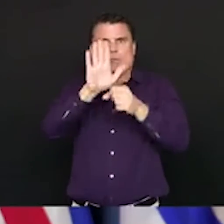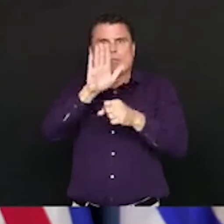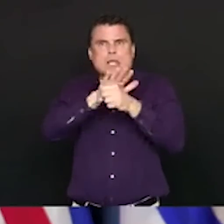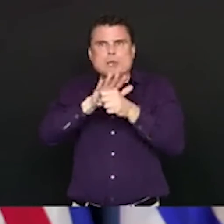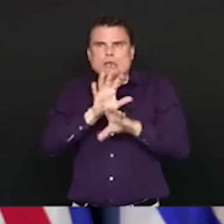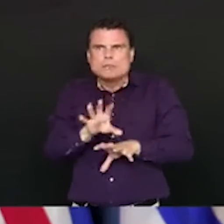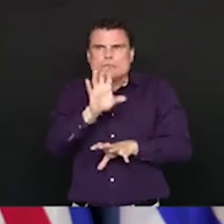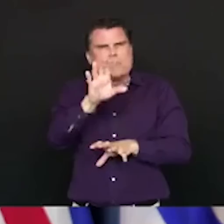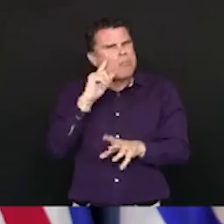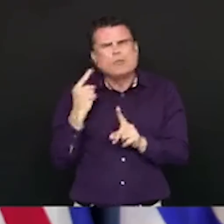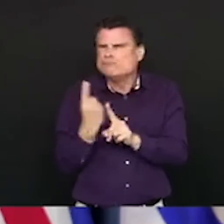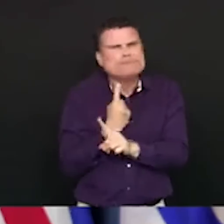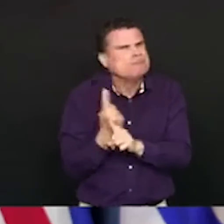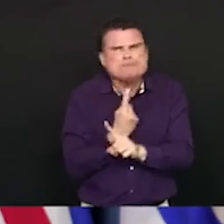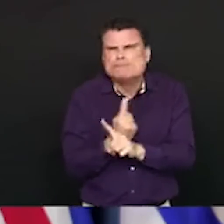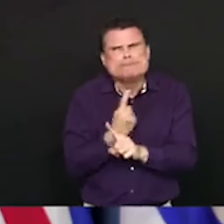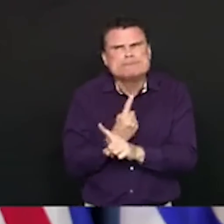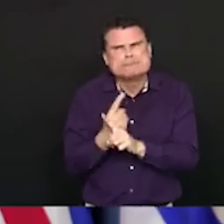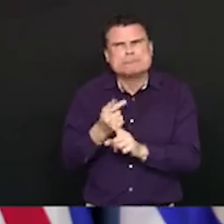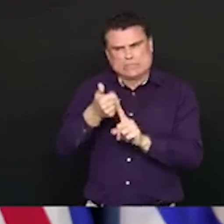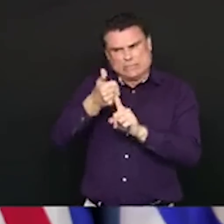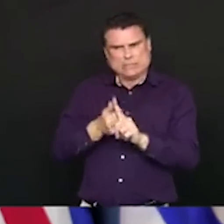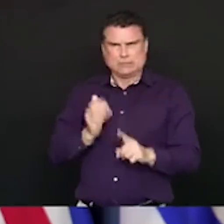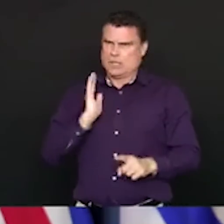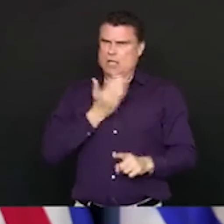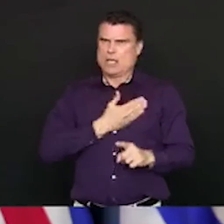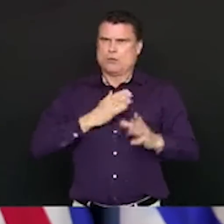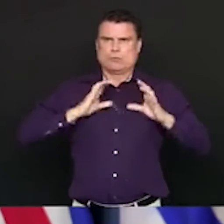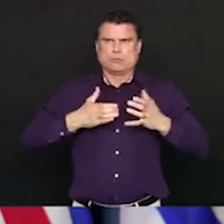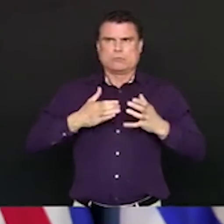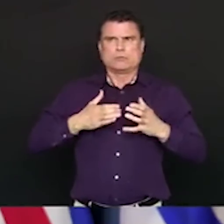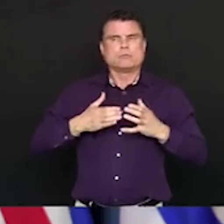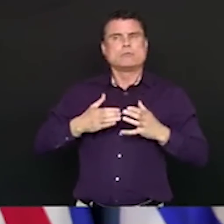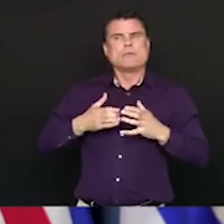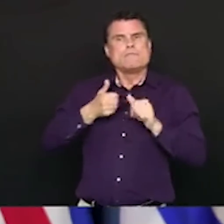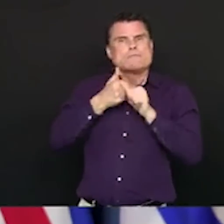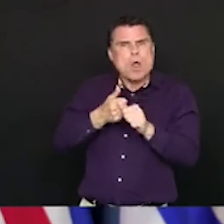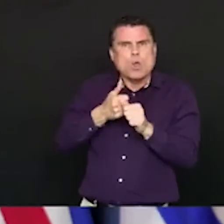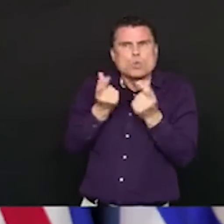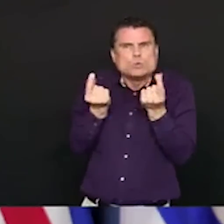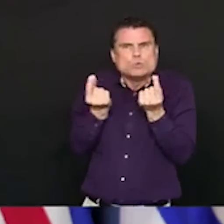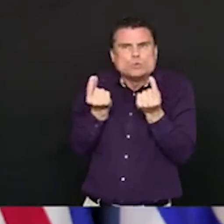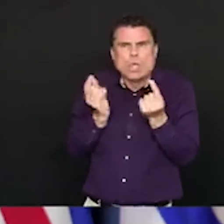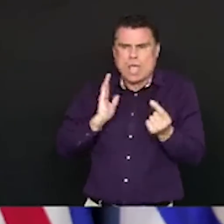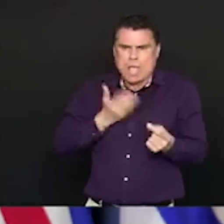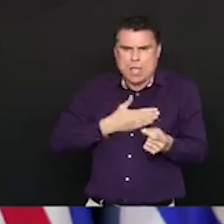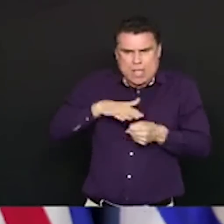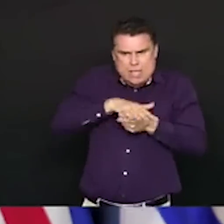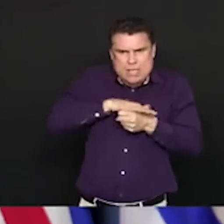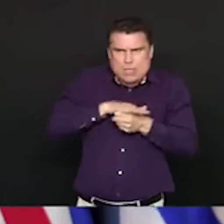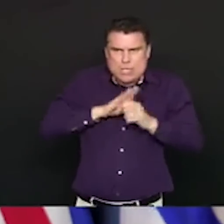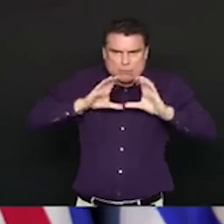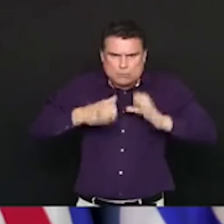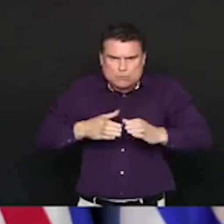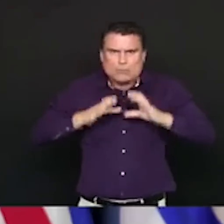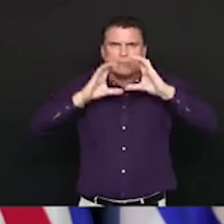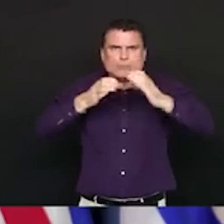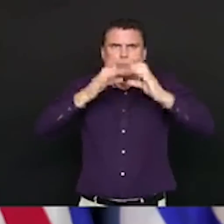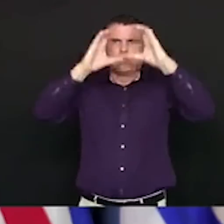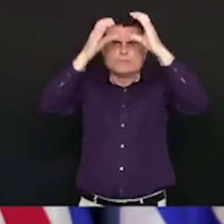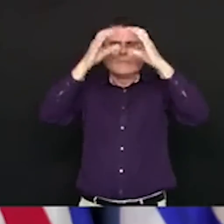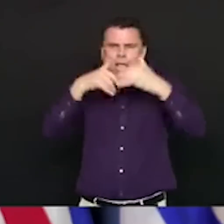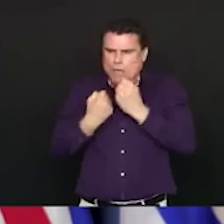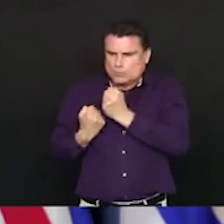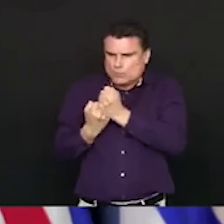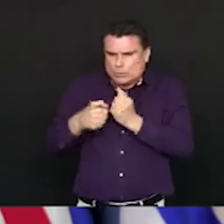that all of us, as I said, across Canada and across North America and indeed around the world, are addressing this in different ways.